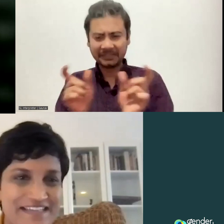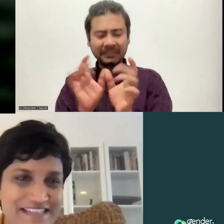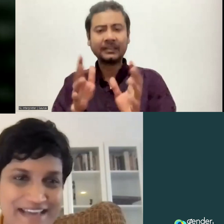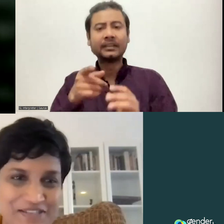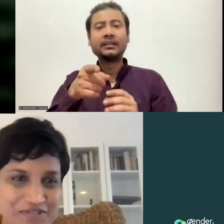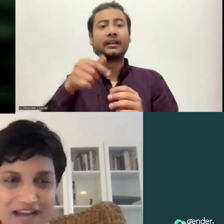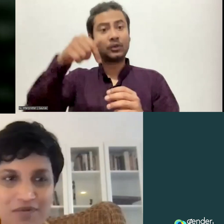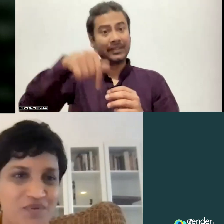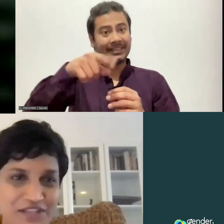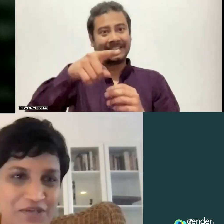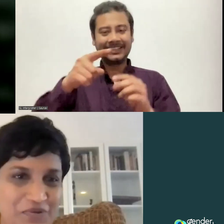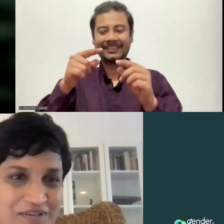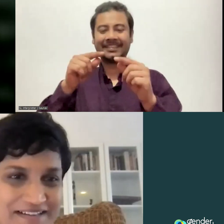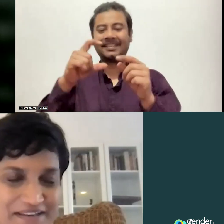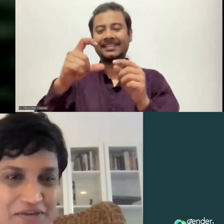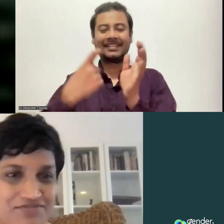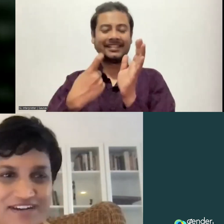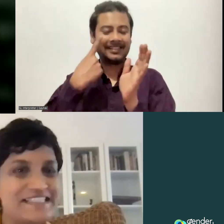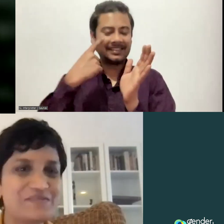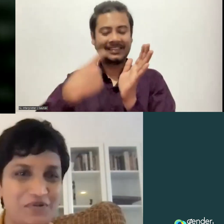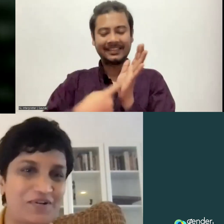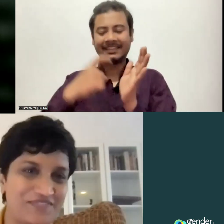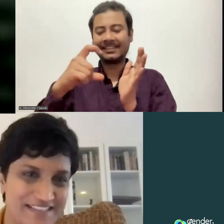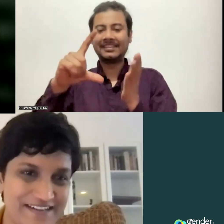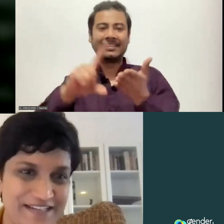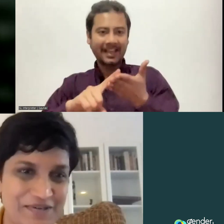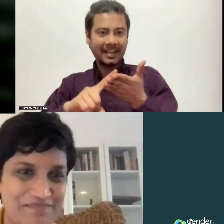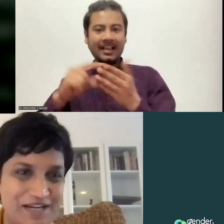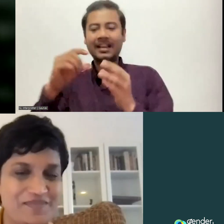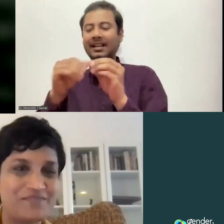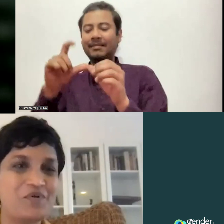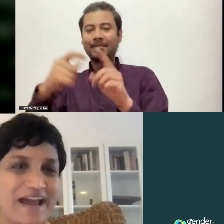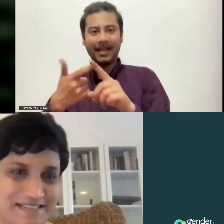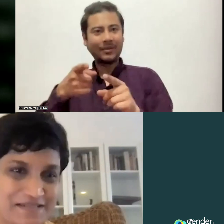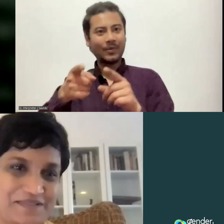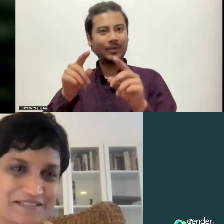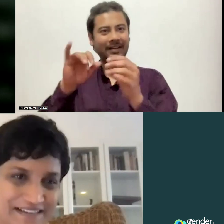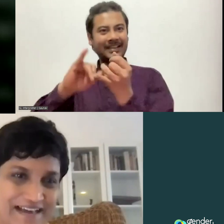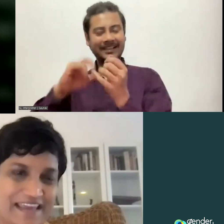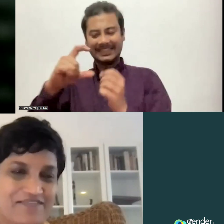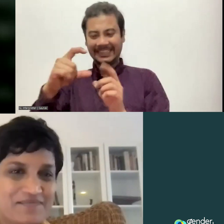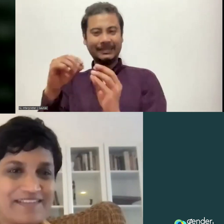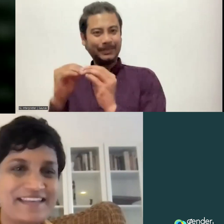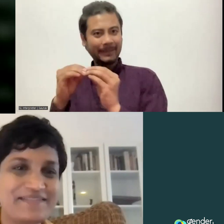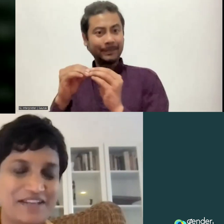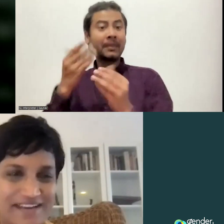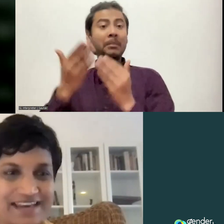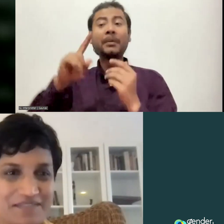time the series ends, you can come up with new phrases for all of this, right? So it becomes even more accessible. Even